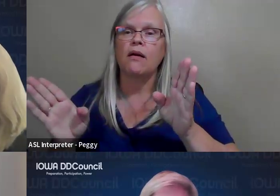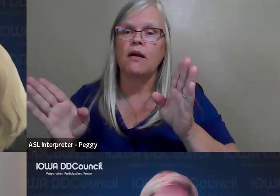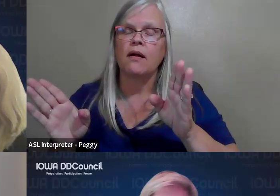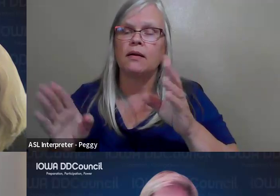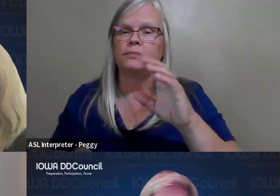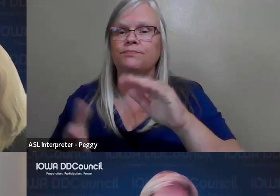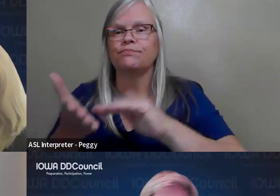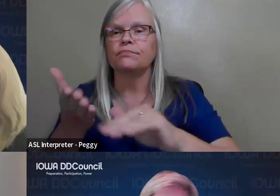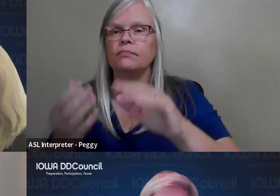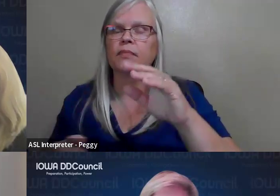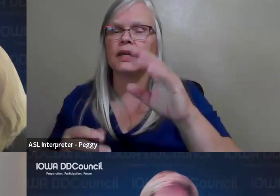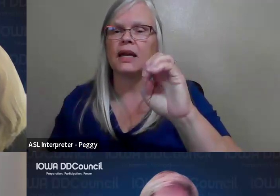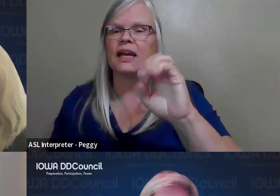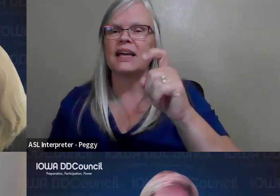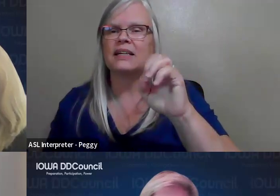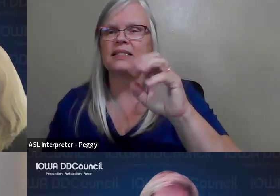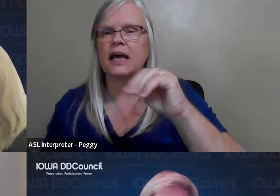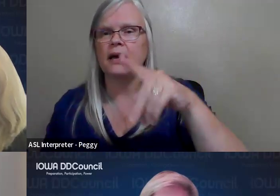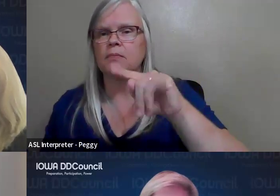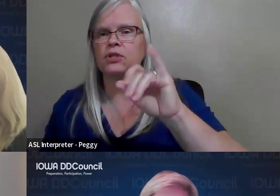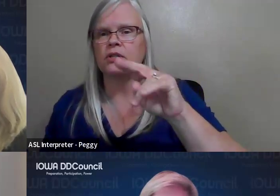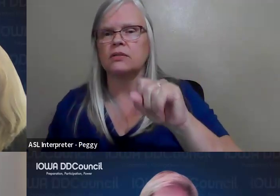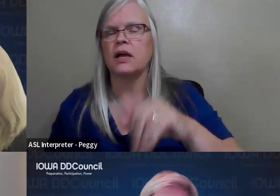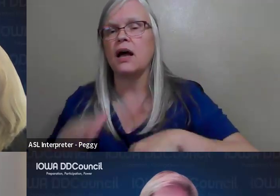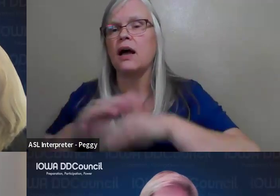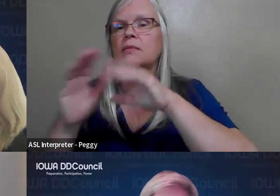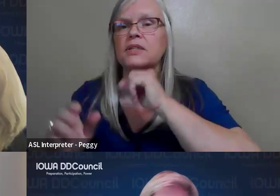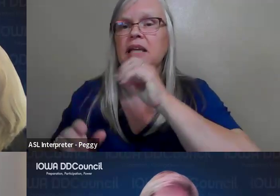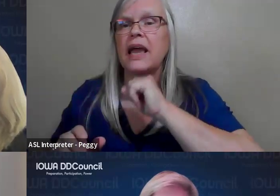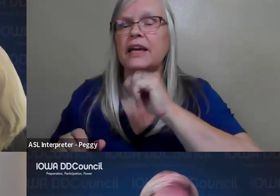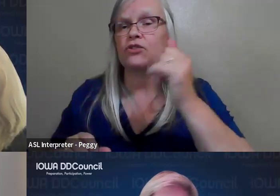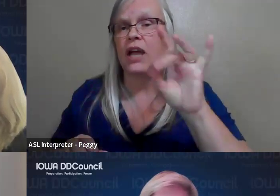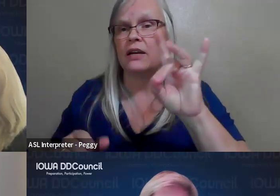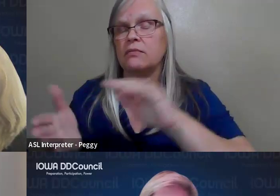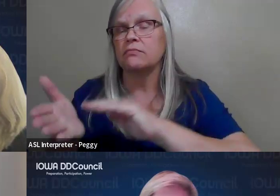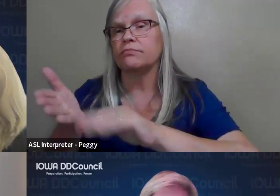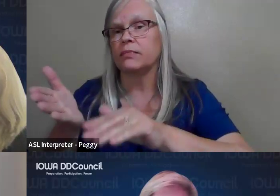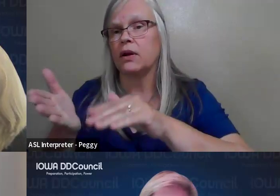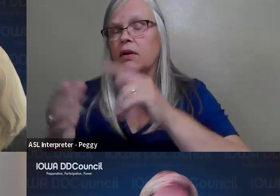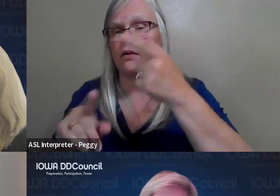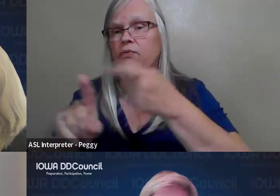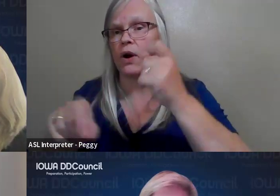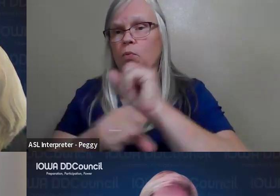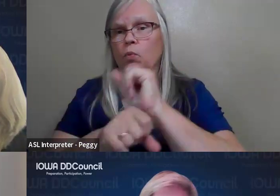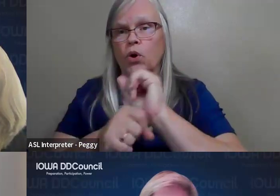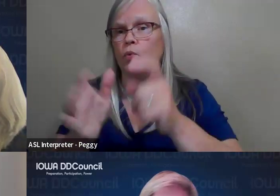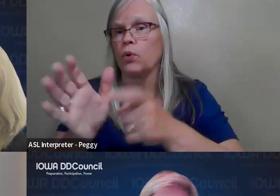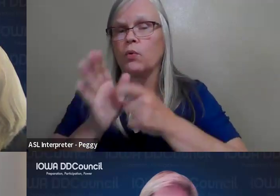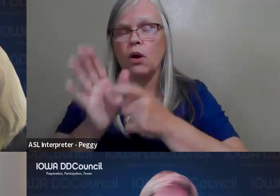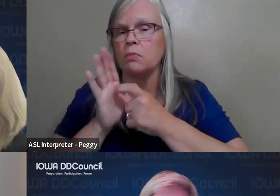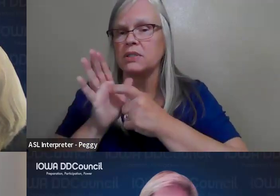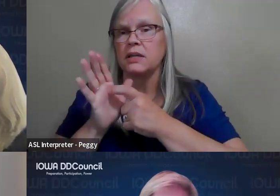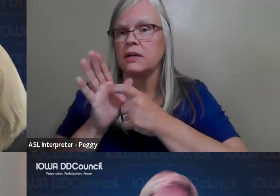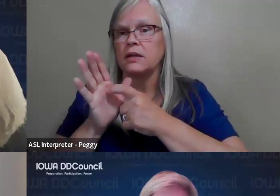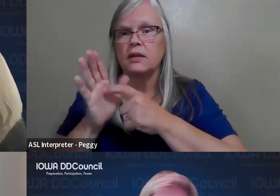exemptions. I think it was mentioned today up to age 18 will be exempted from work requirements. They didn't have that